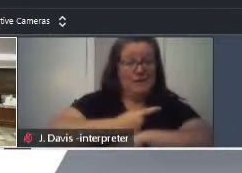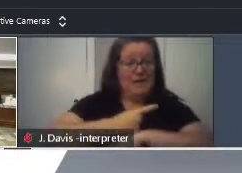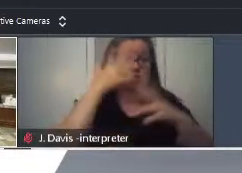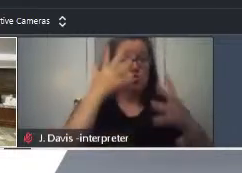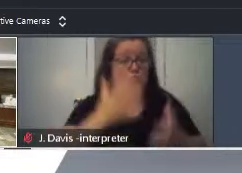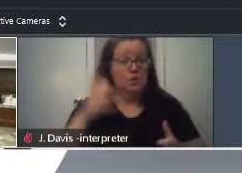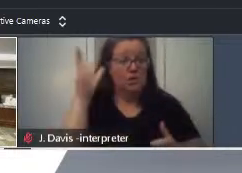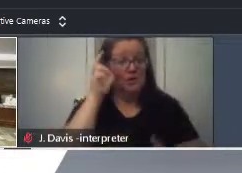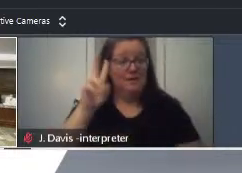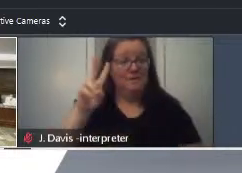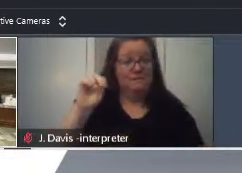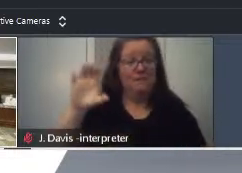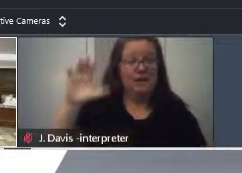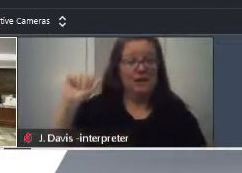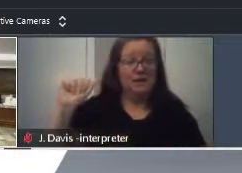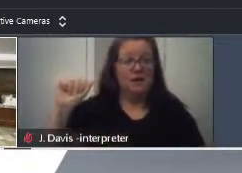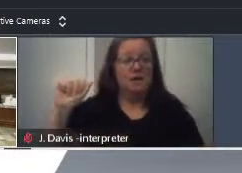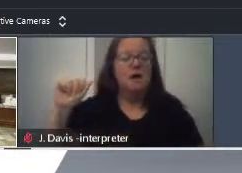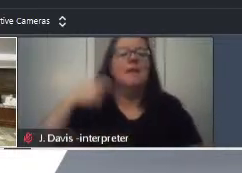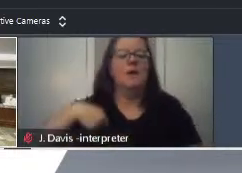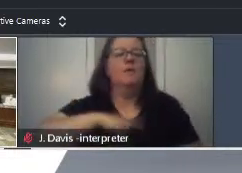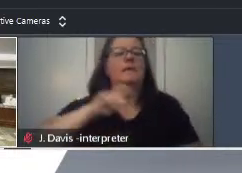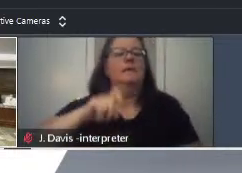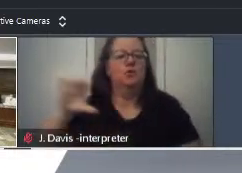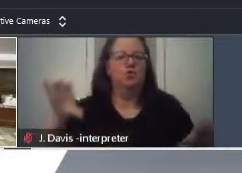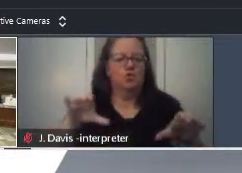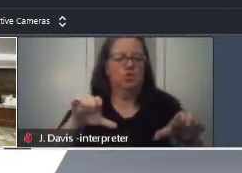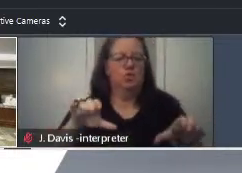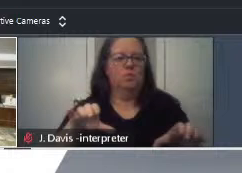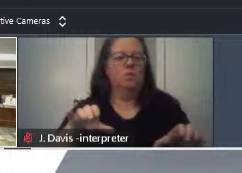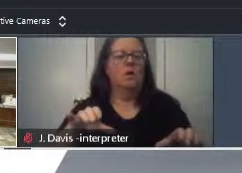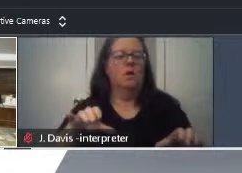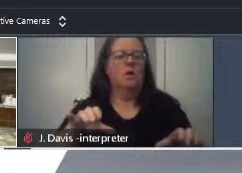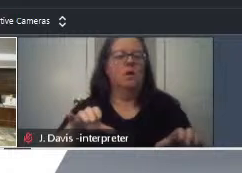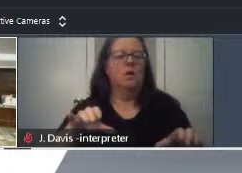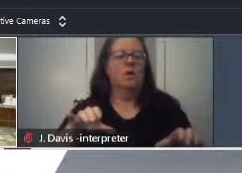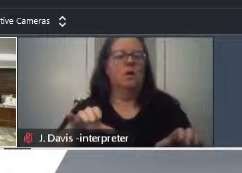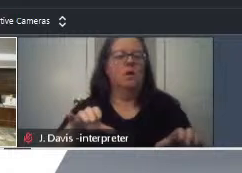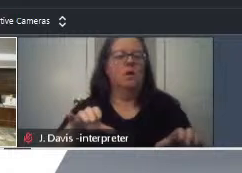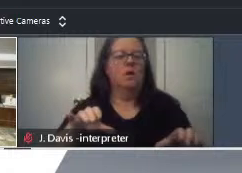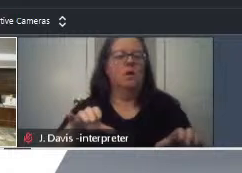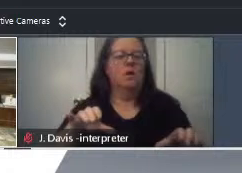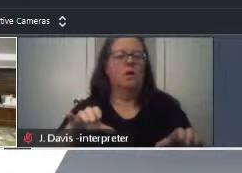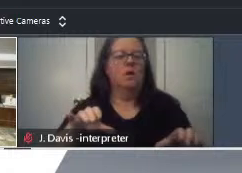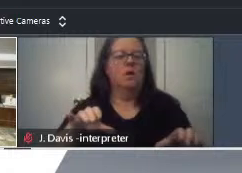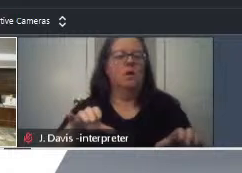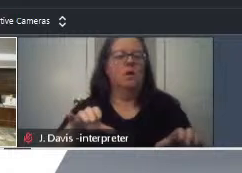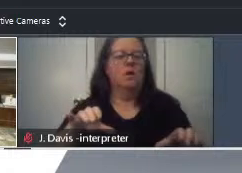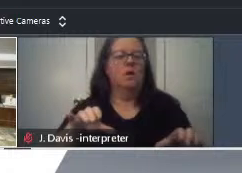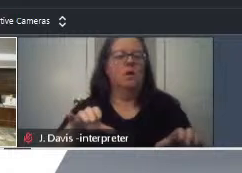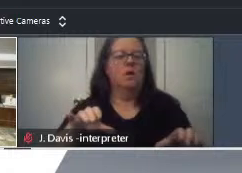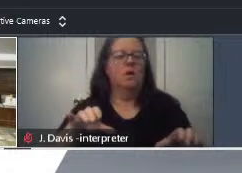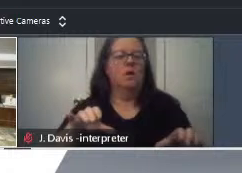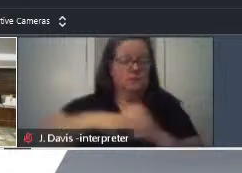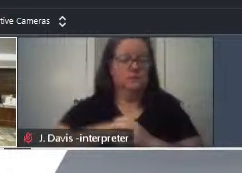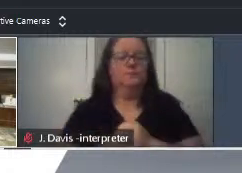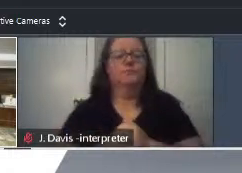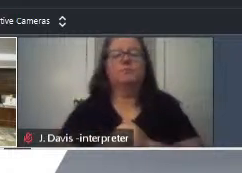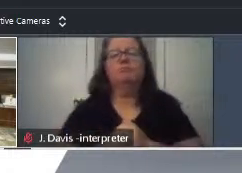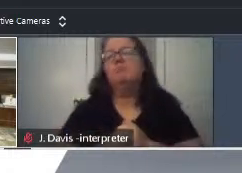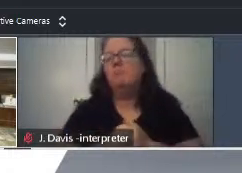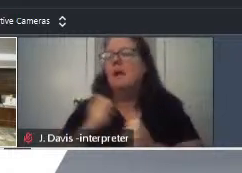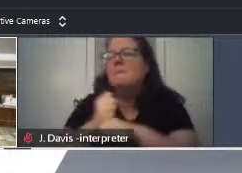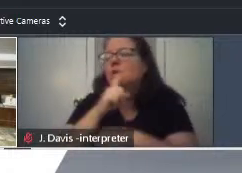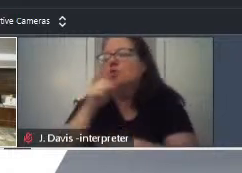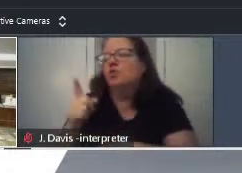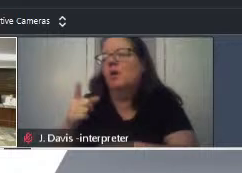to hear VECA today, I think that's what we should do. Otherwise, I think we should hold it for 2 weeks. Okay, just making sure. I